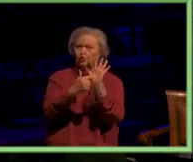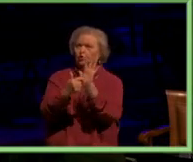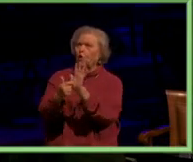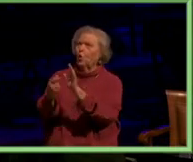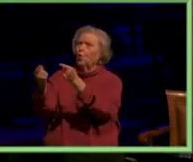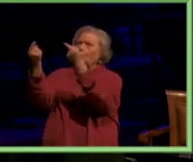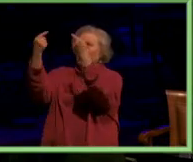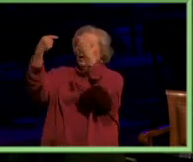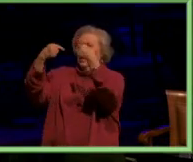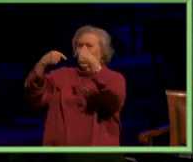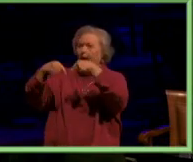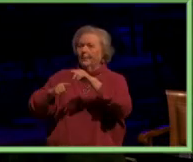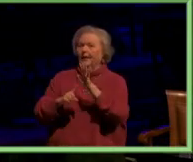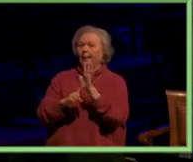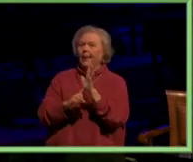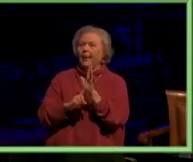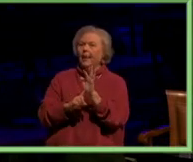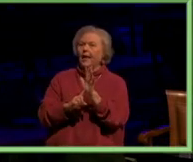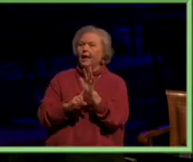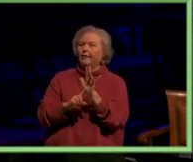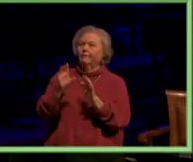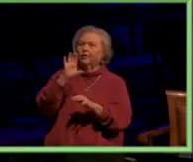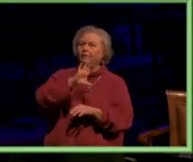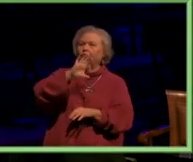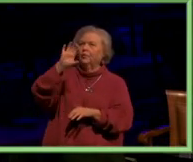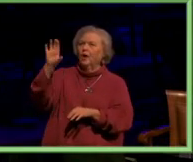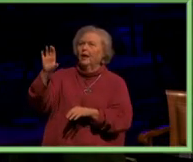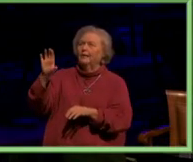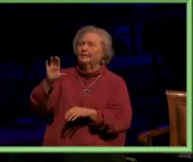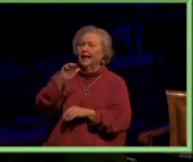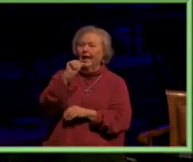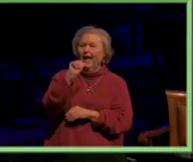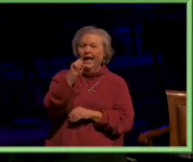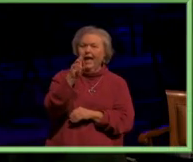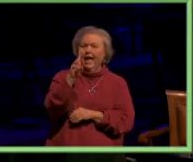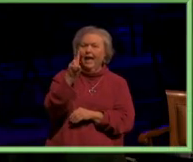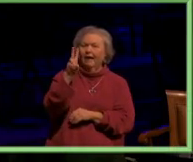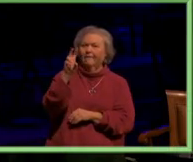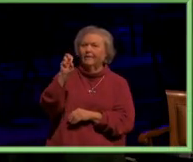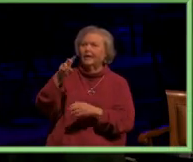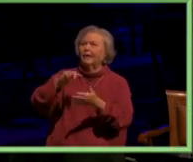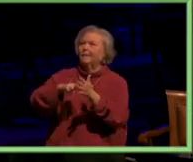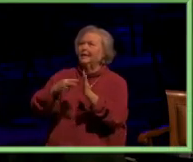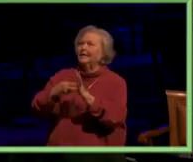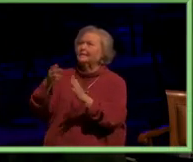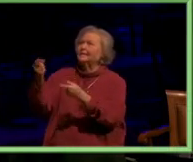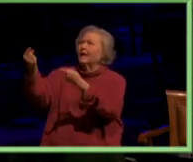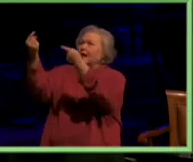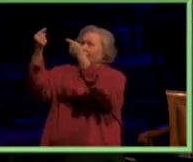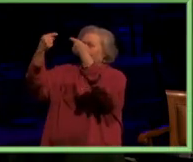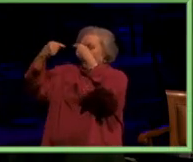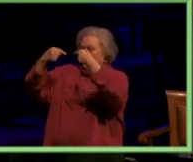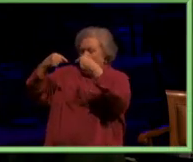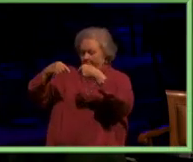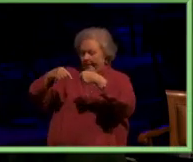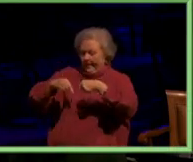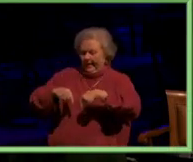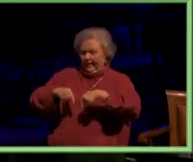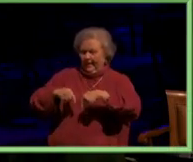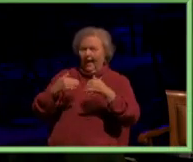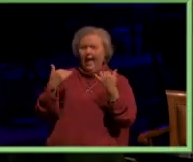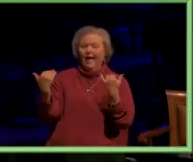of Christ. Advent means coming. And today, we light the